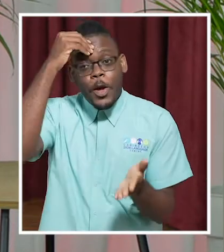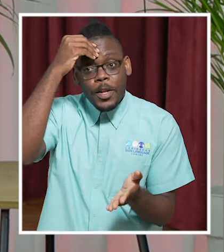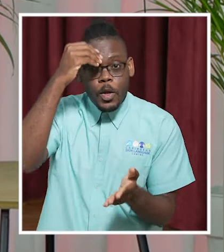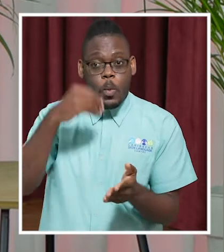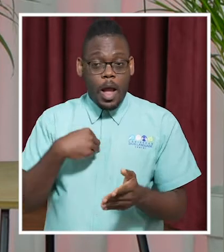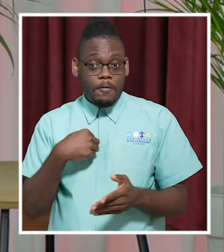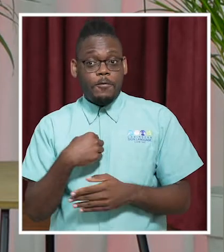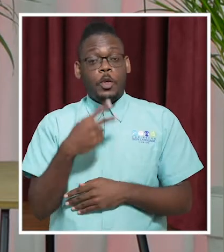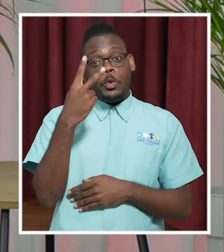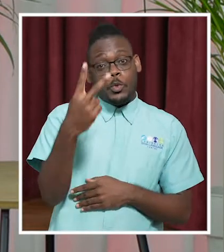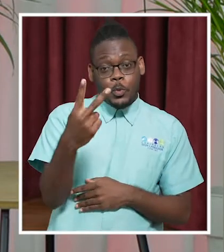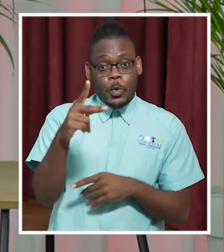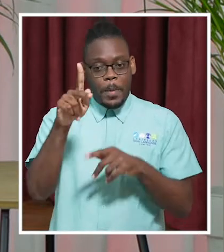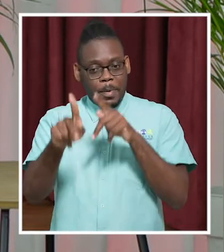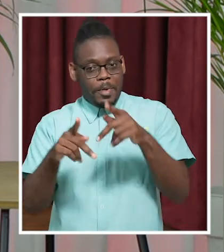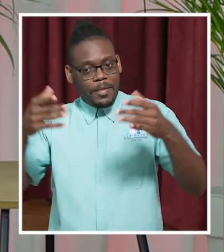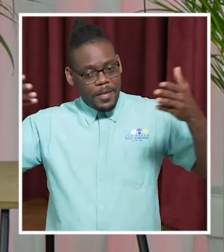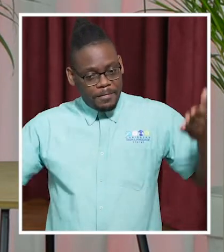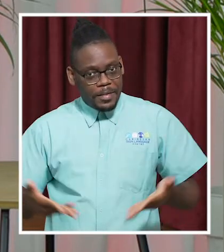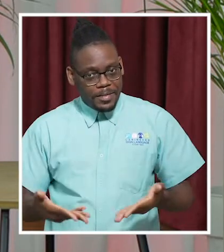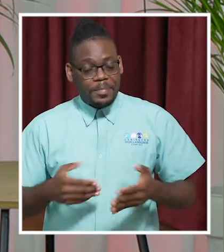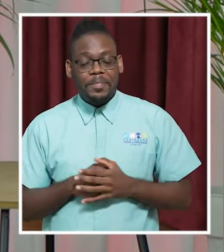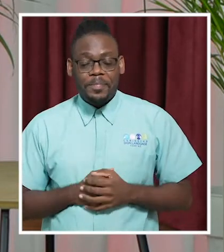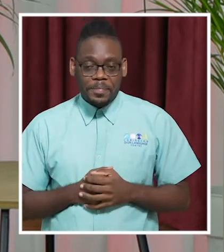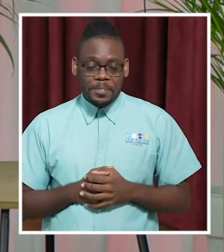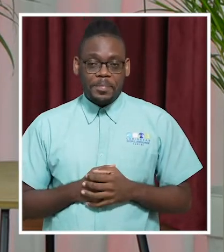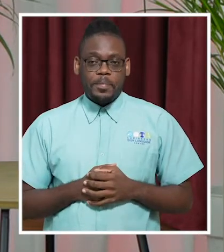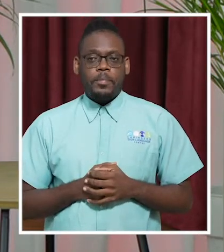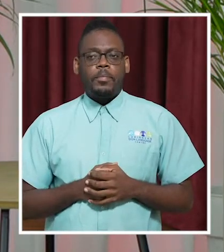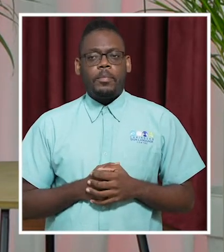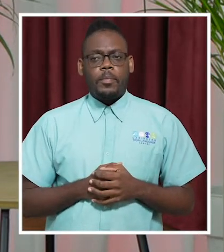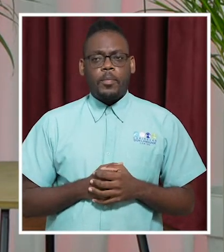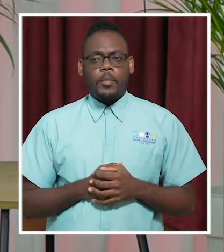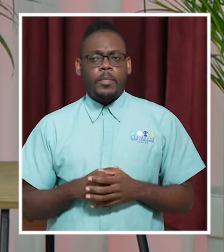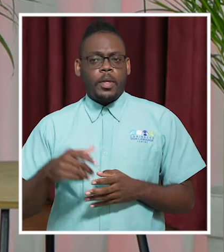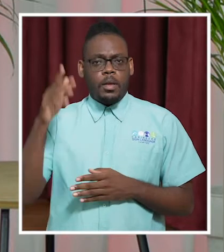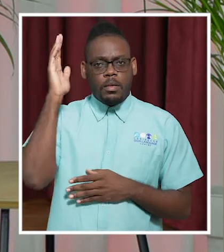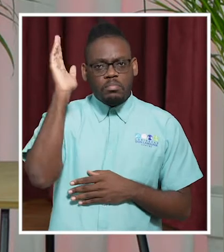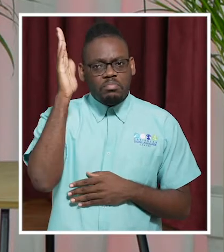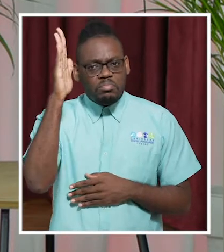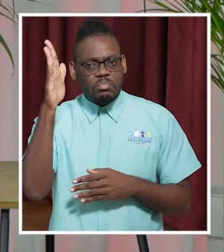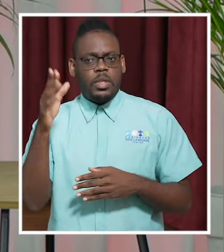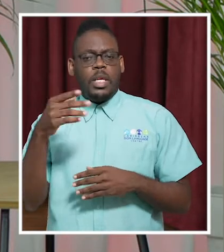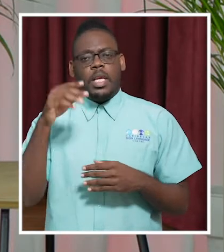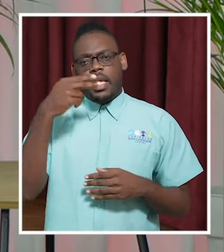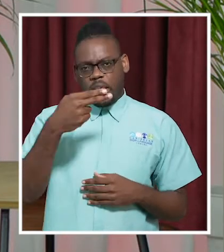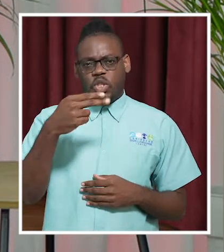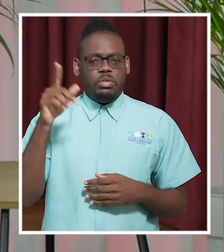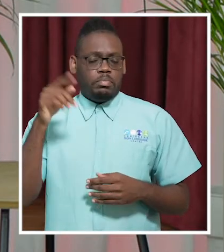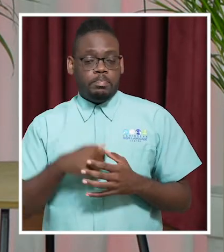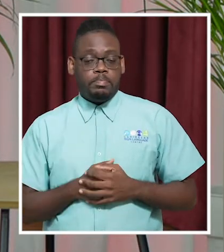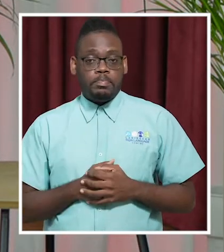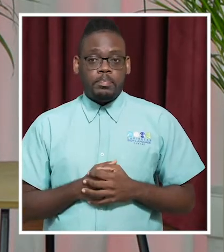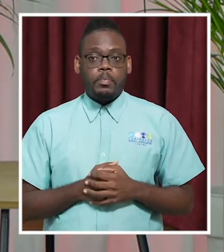us. We have Professor Hutchinson, who is a technical consultant, and we have Ms. Mary Fullerton, founder